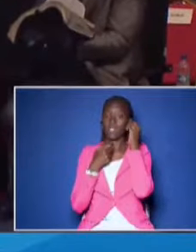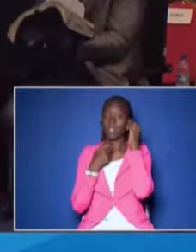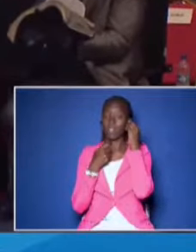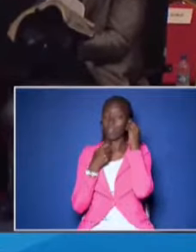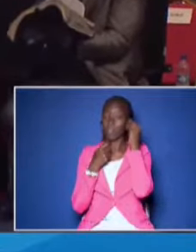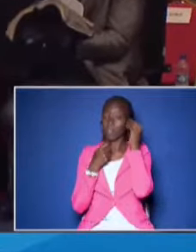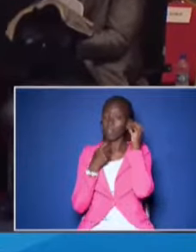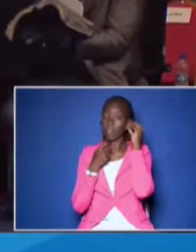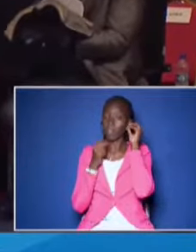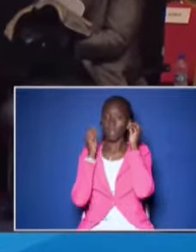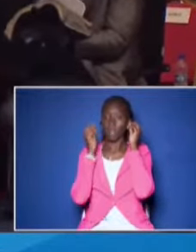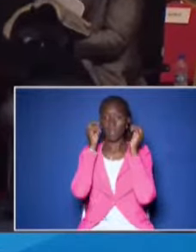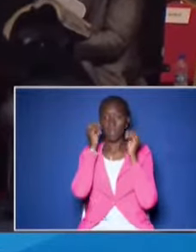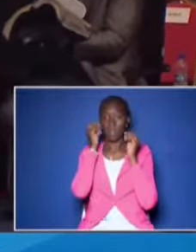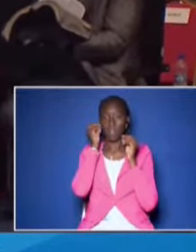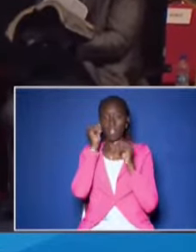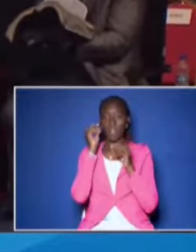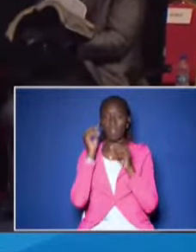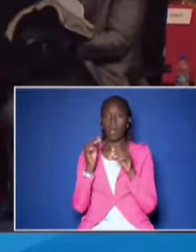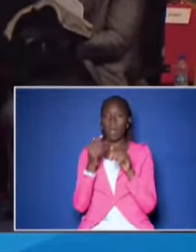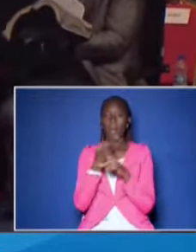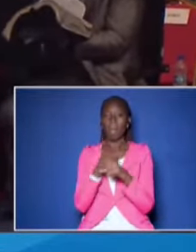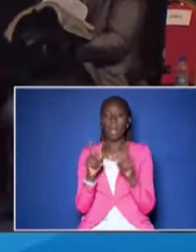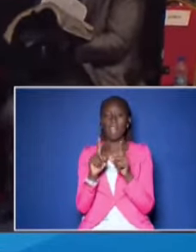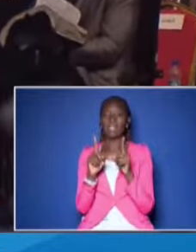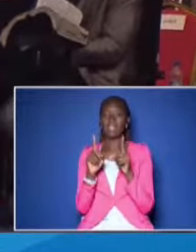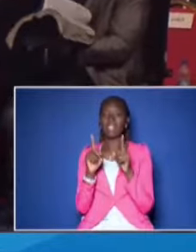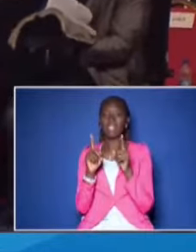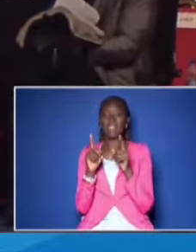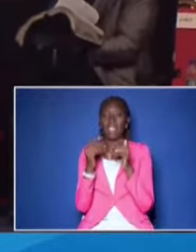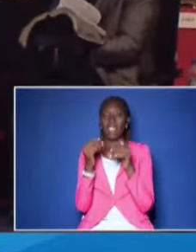age must fit with the